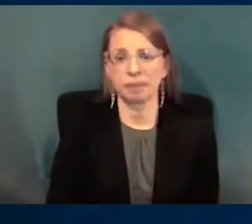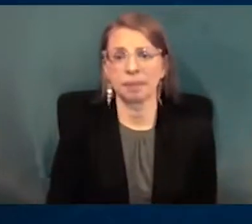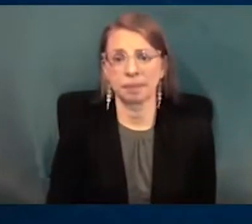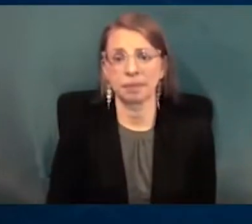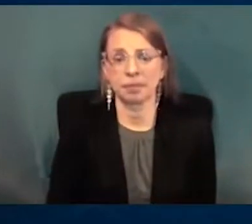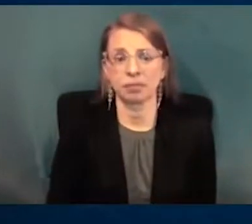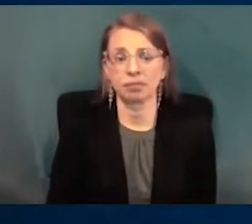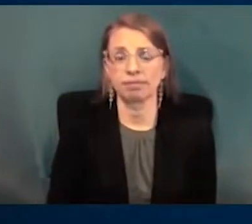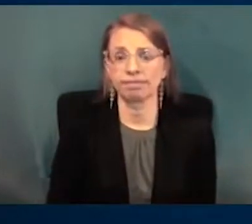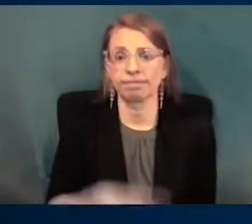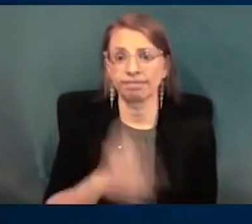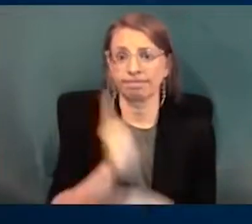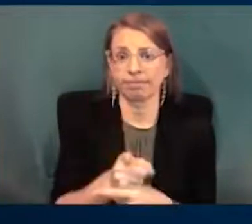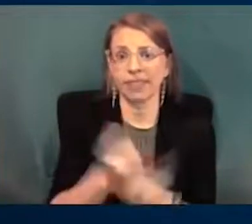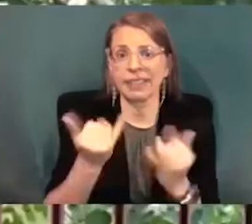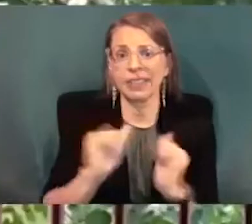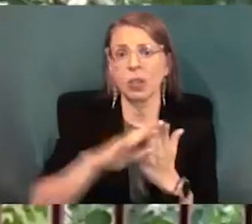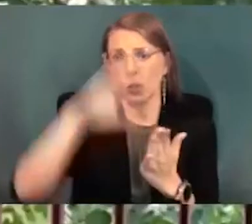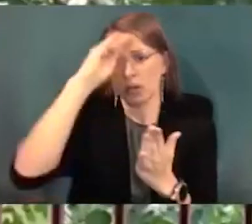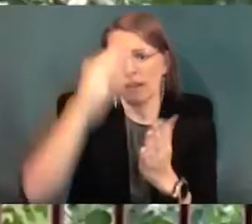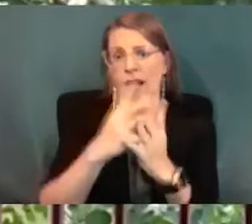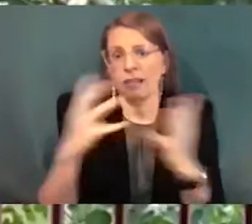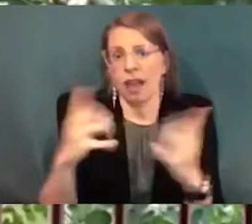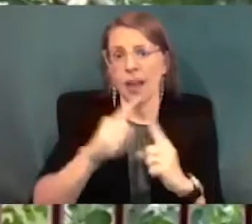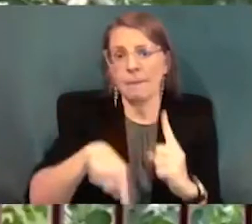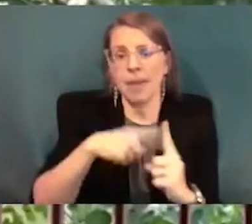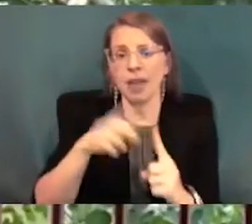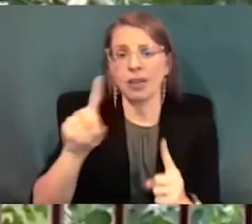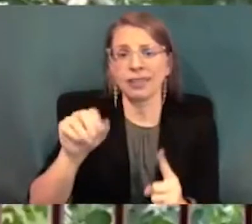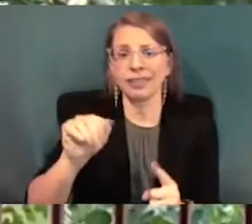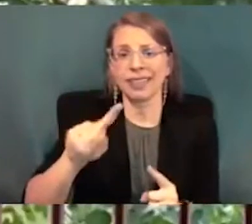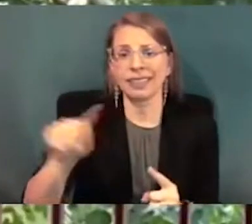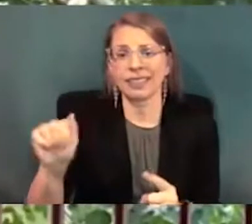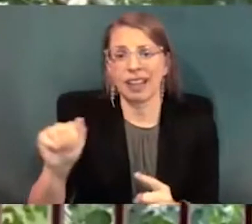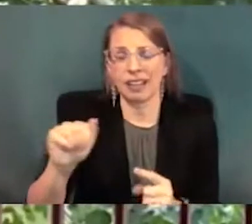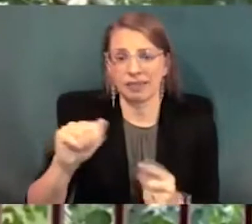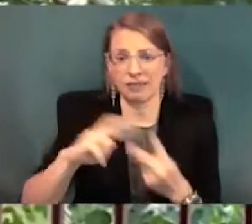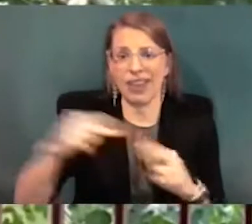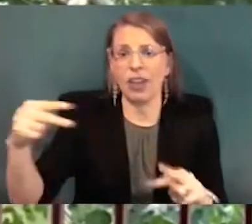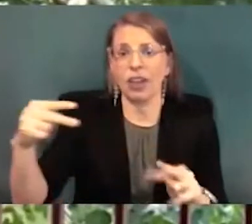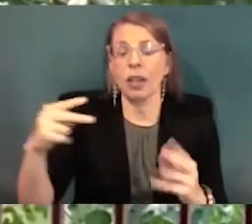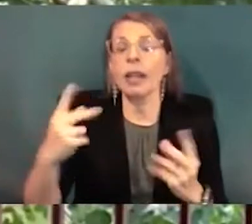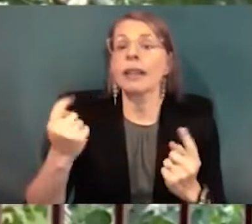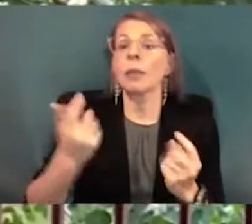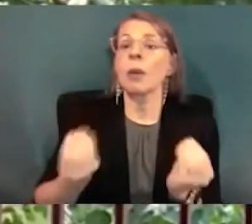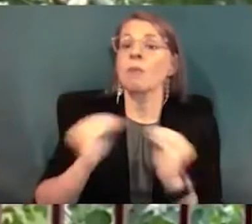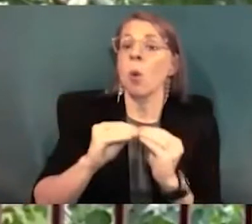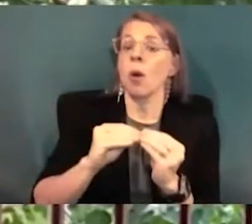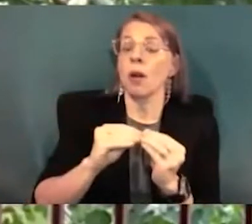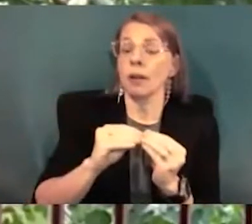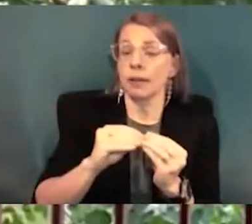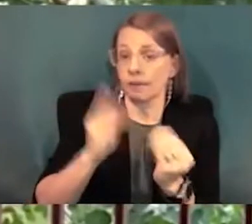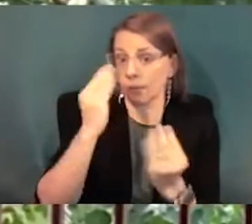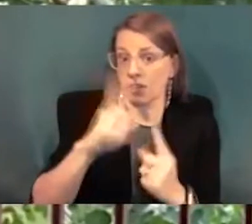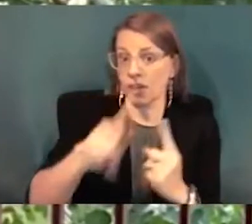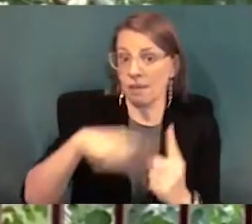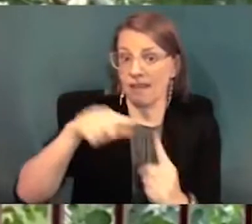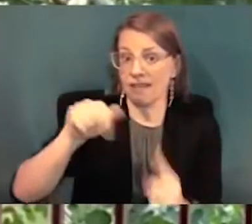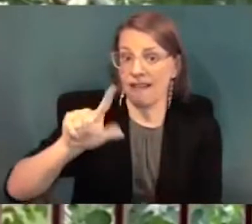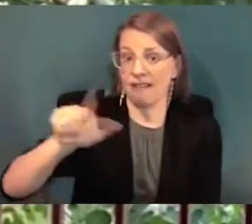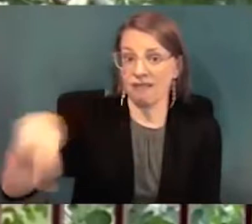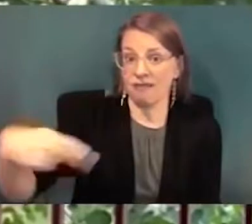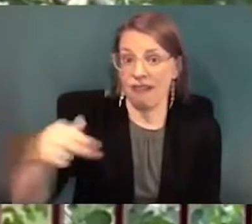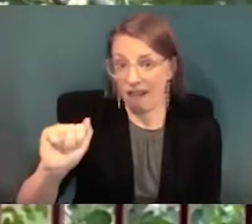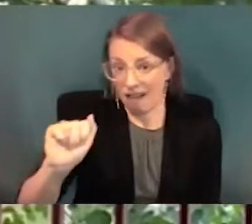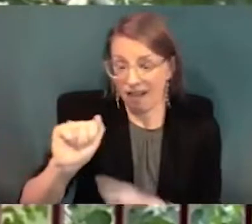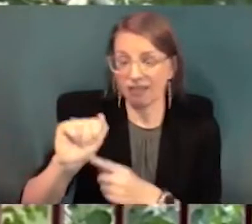Yeah, absolutely. And we're still learning a lot about the Delta variant. We have a little bit more information now about the Alpha variant as far as its virology